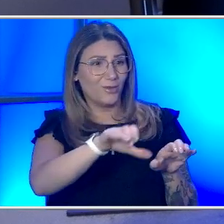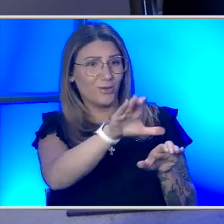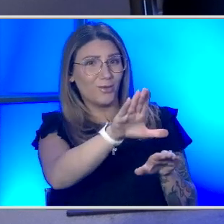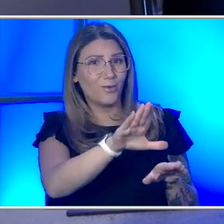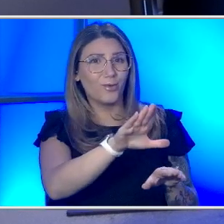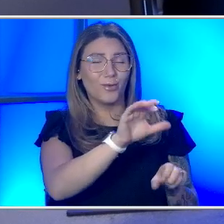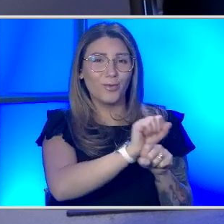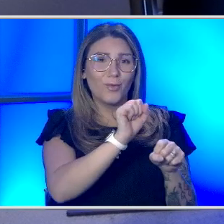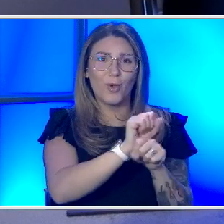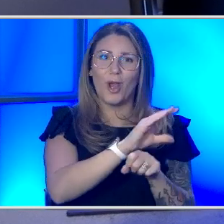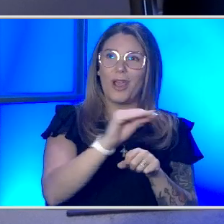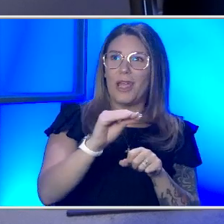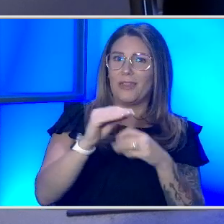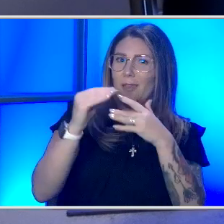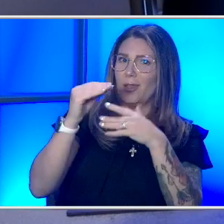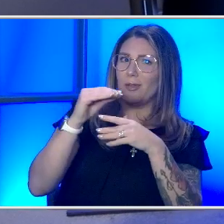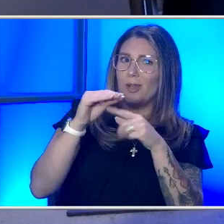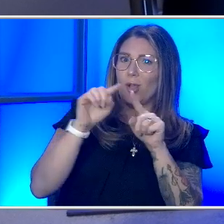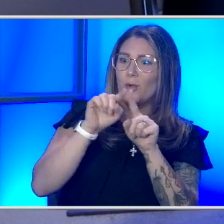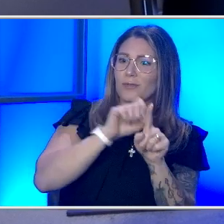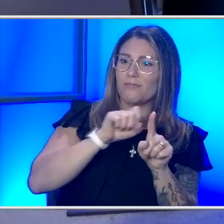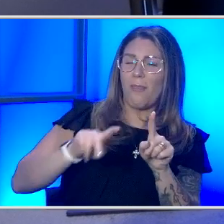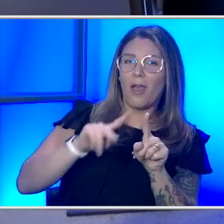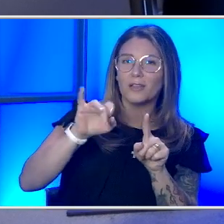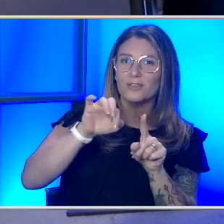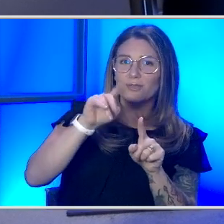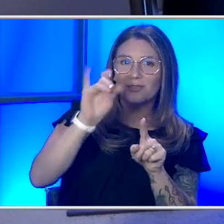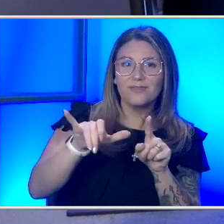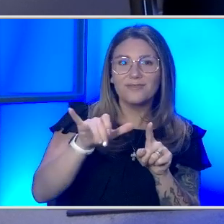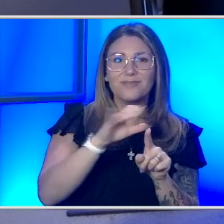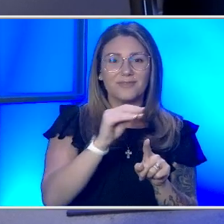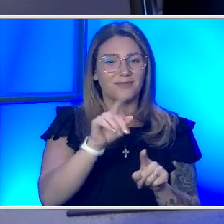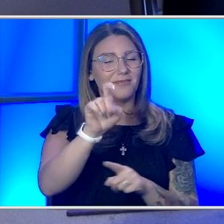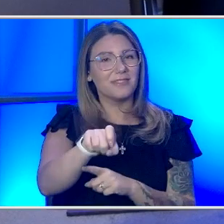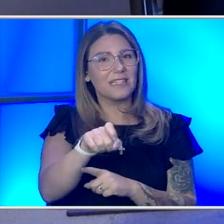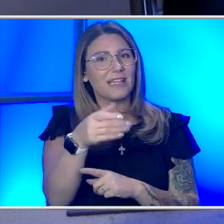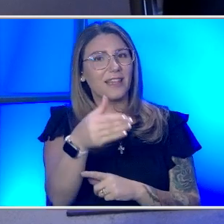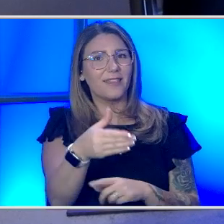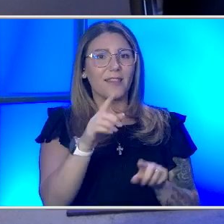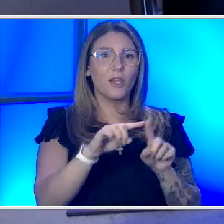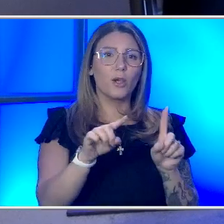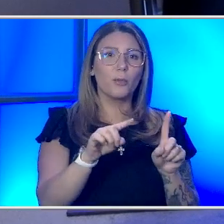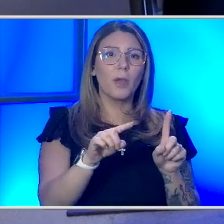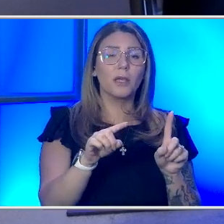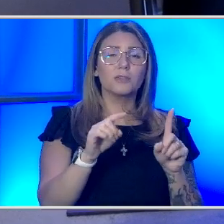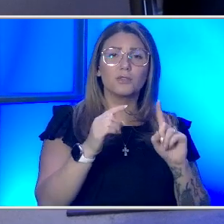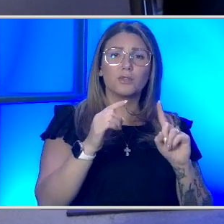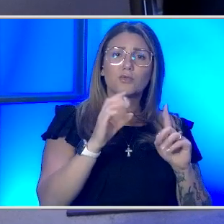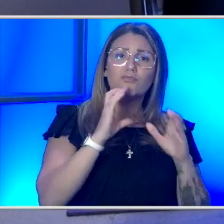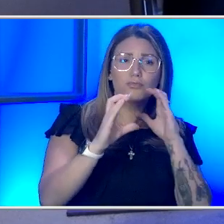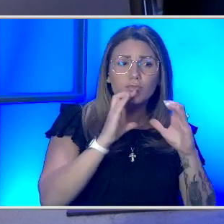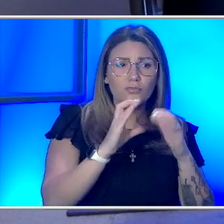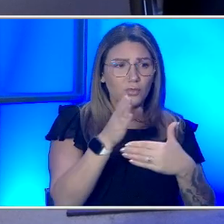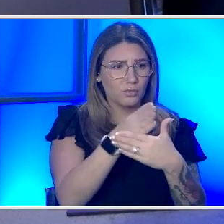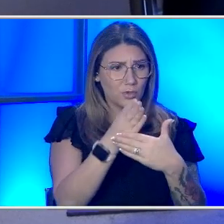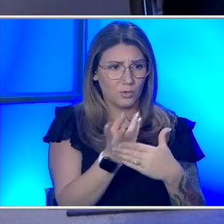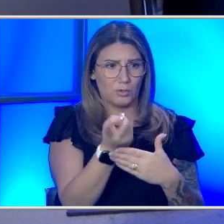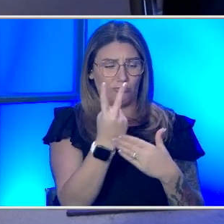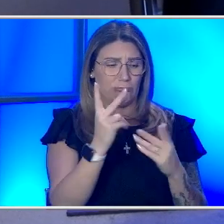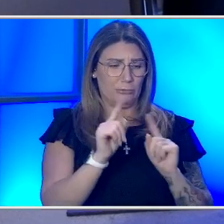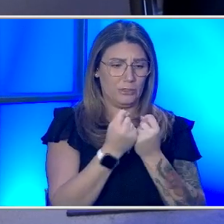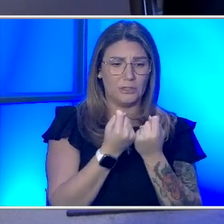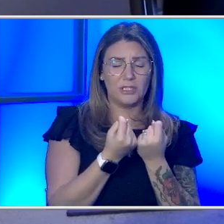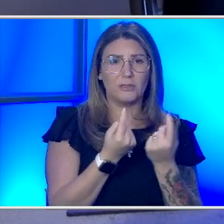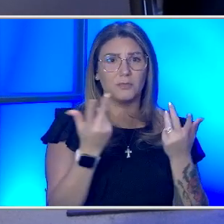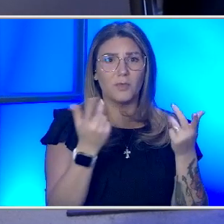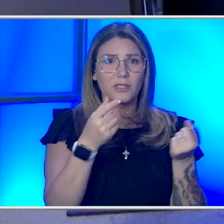they're communicating, and then when you need it, it's right there. But is there communication between the two teams about where we stand? And so does that